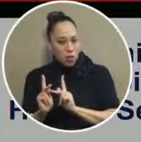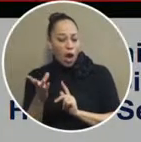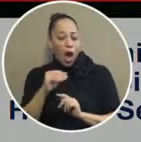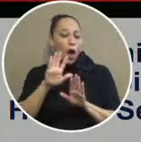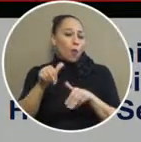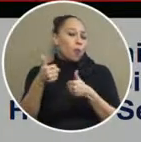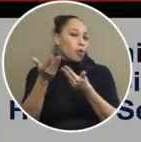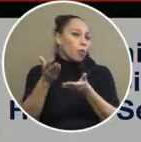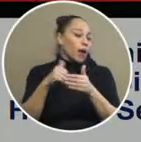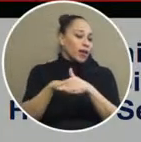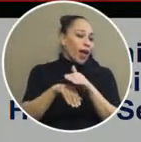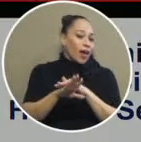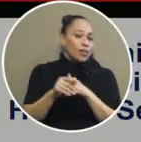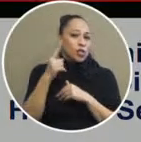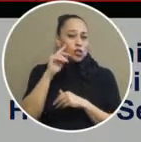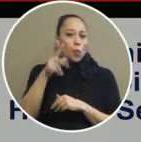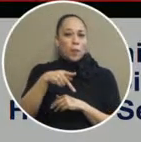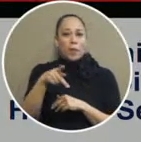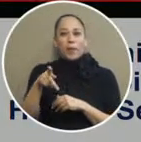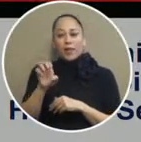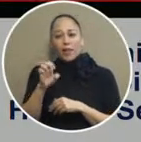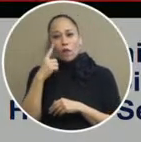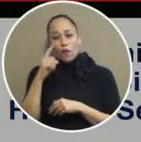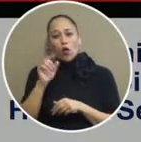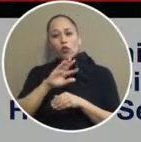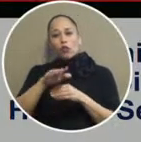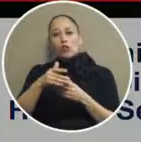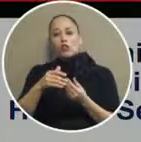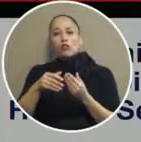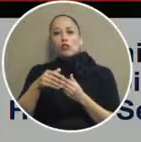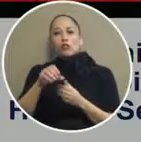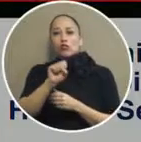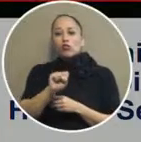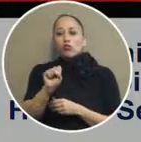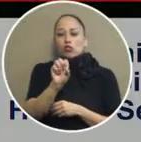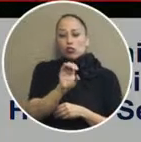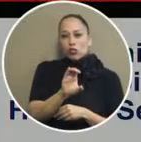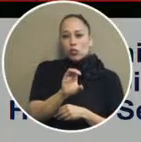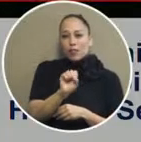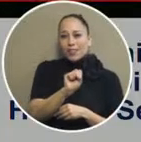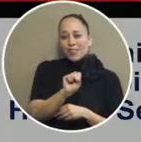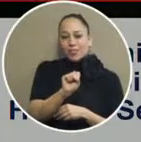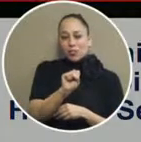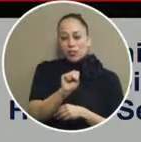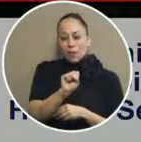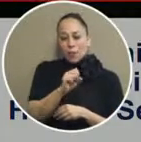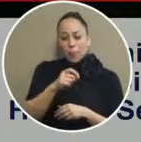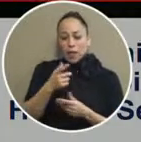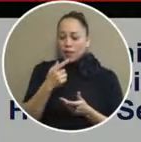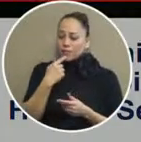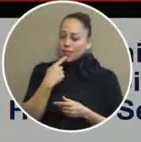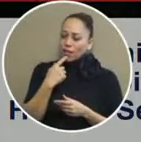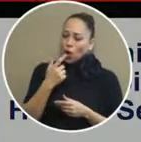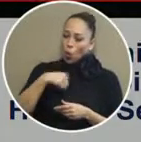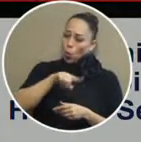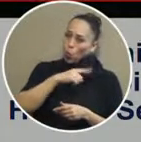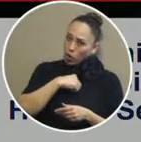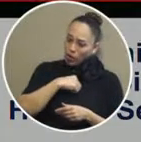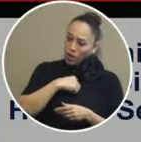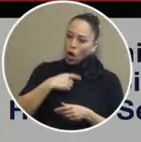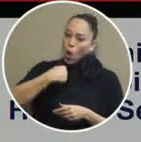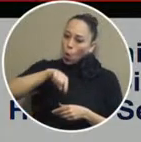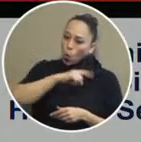we provided access to PPE for those social service providers. And when I say we provided access, I mean we, in the context of this